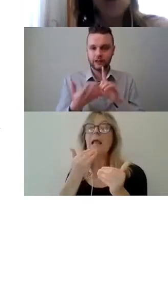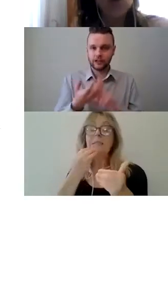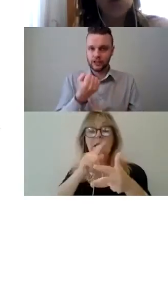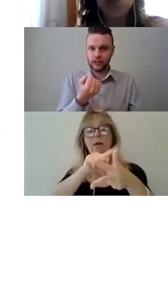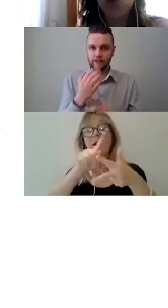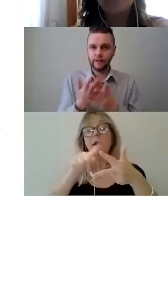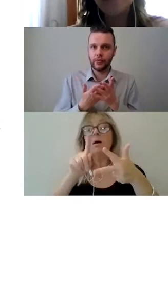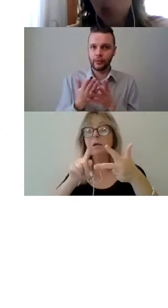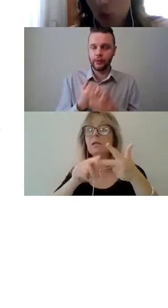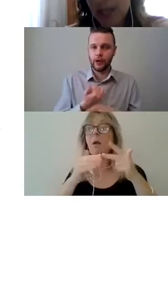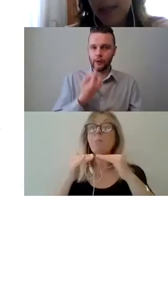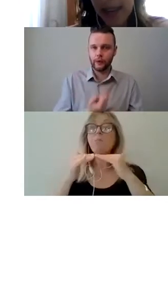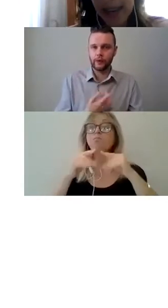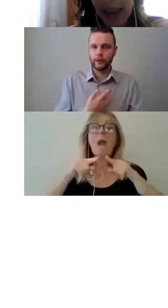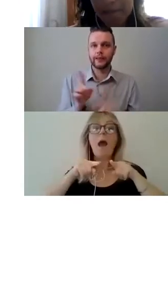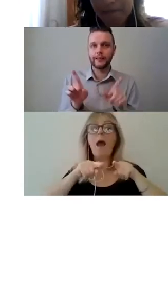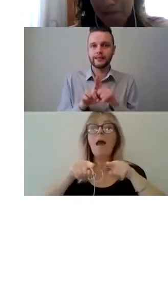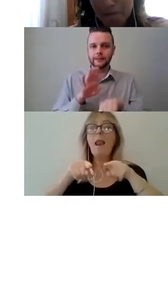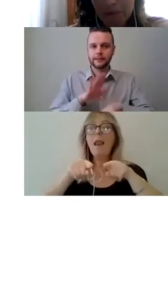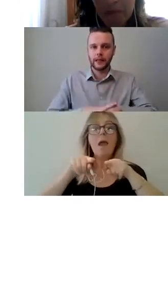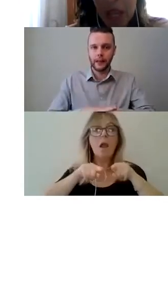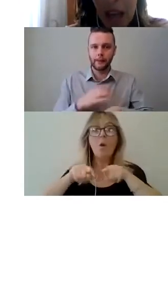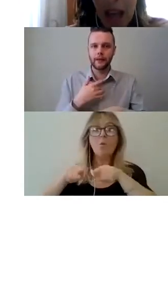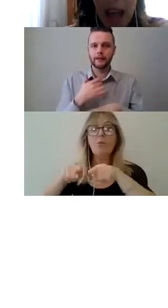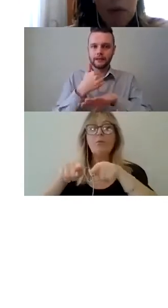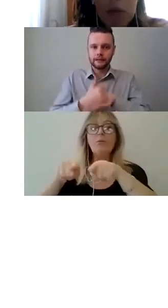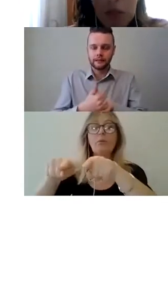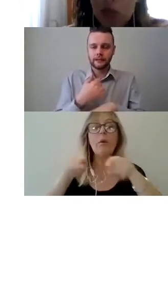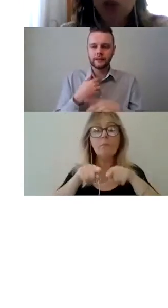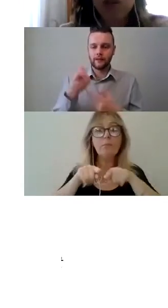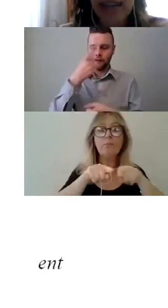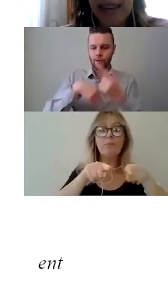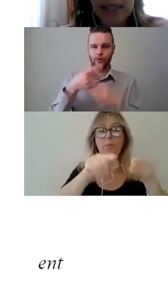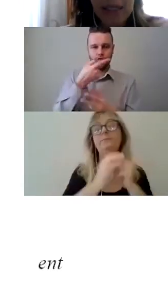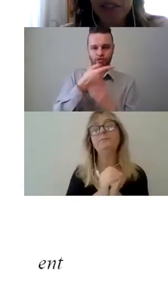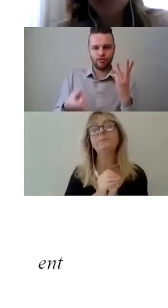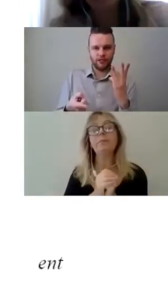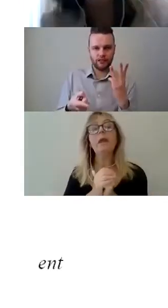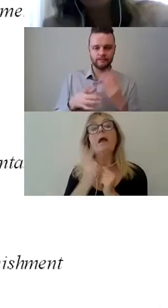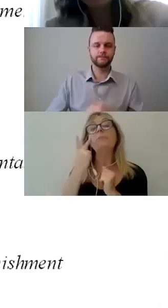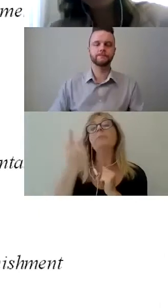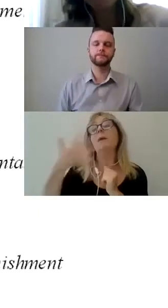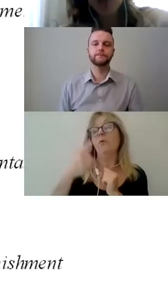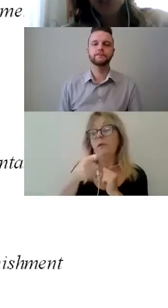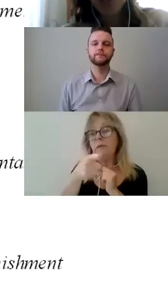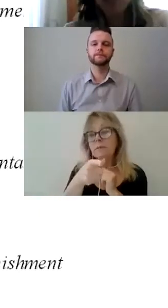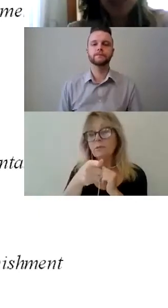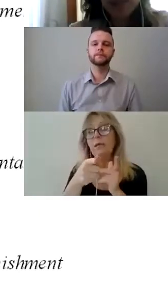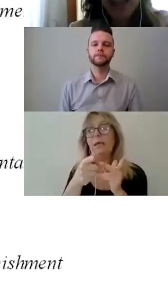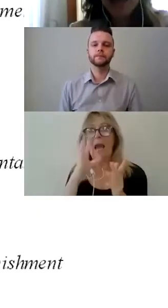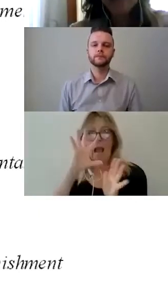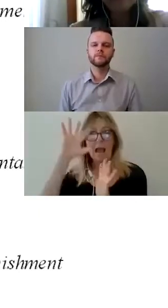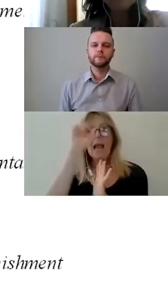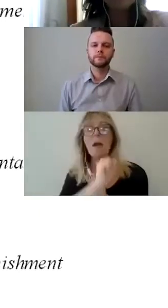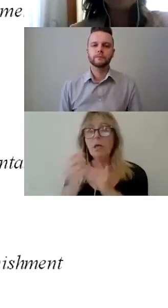only by, at the same time, implementing all the 3 pillars. We have